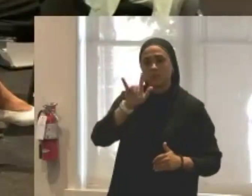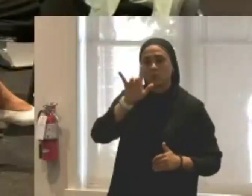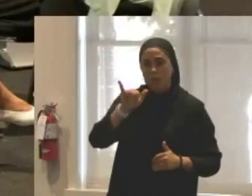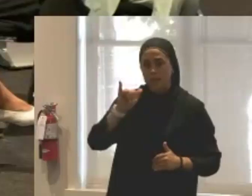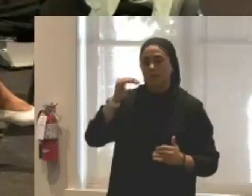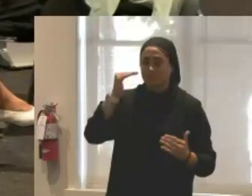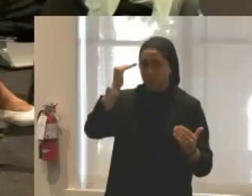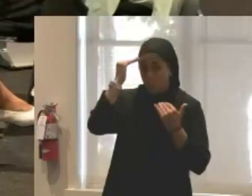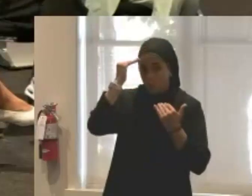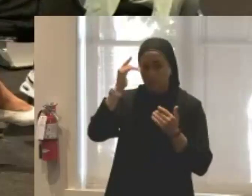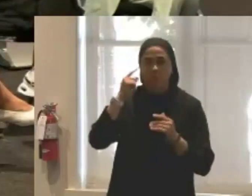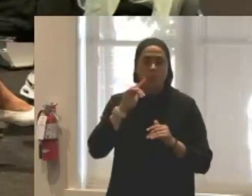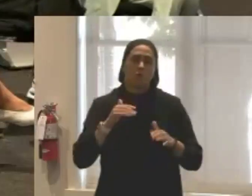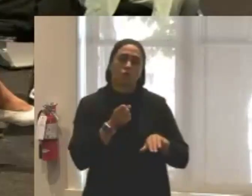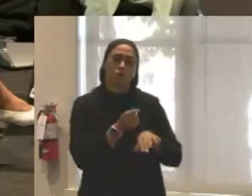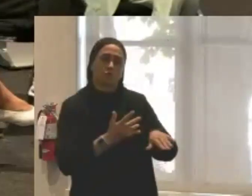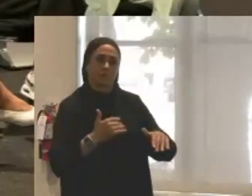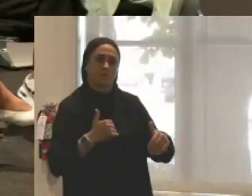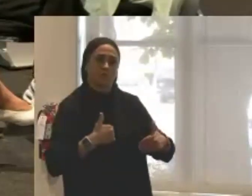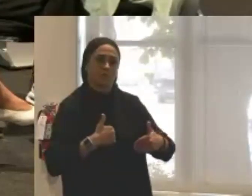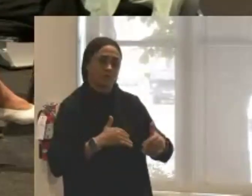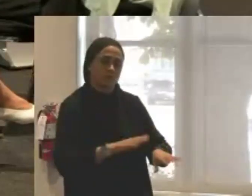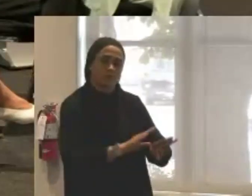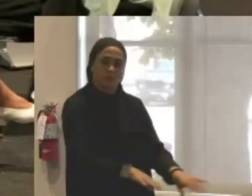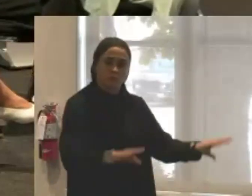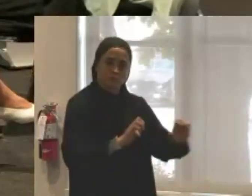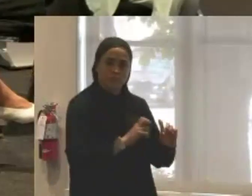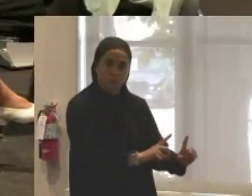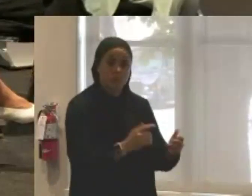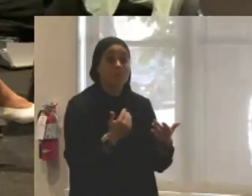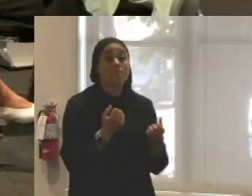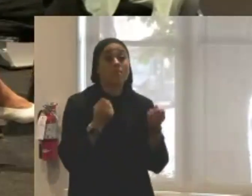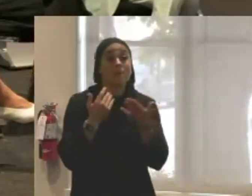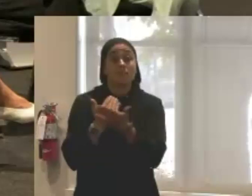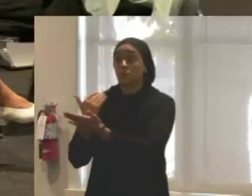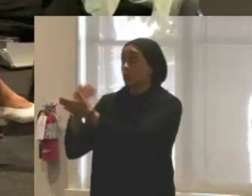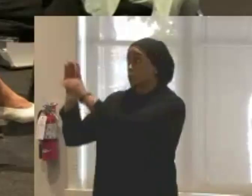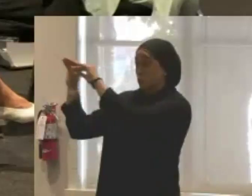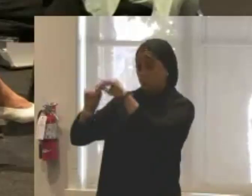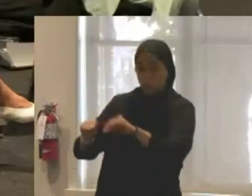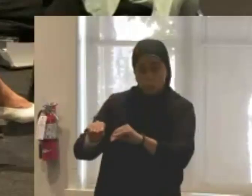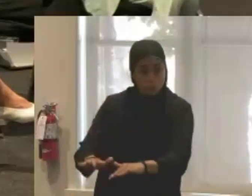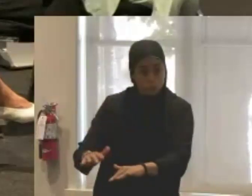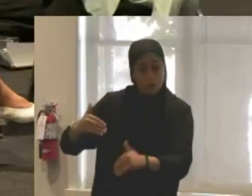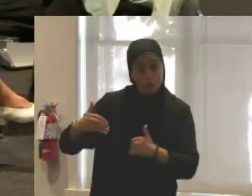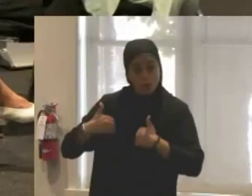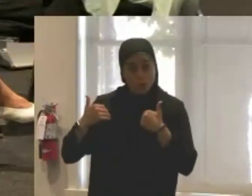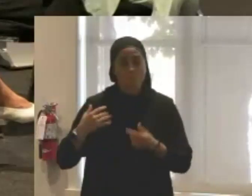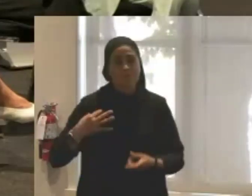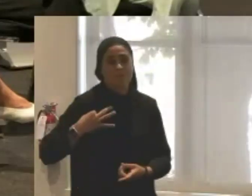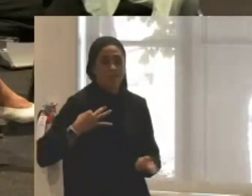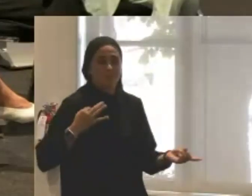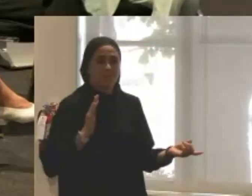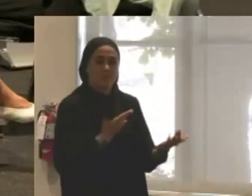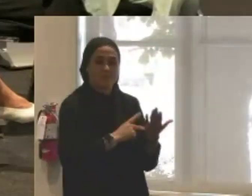childhood education. And lots of like, you know, newcomer youth, they happen to volunteer within that programs as